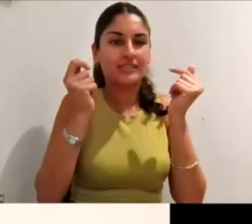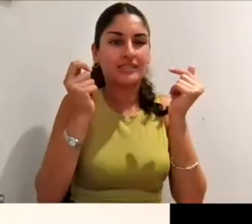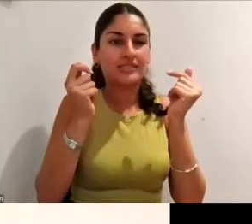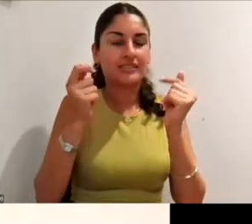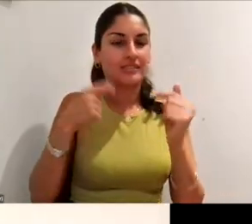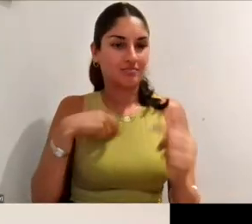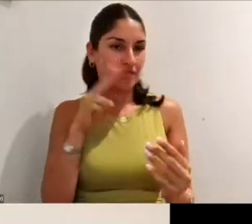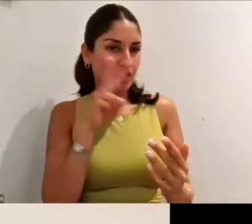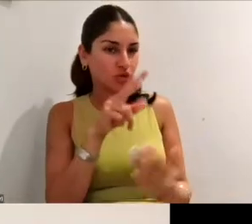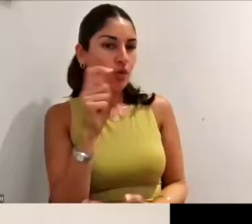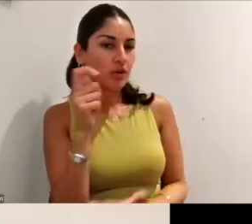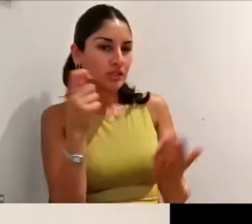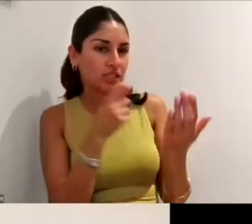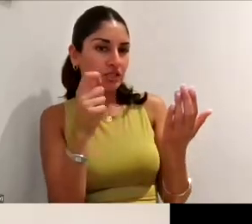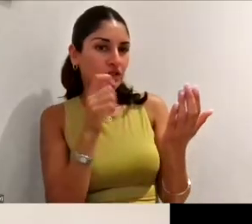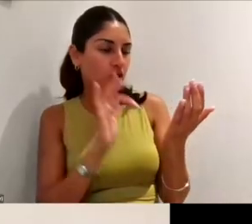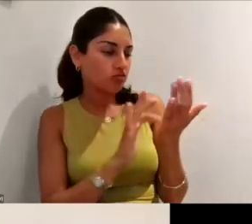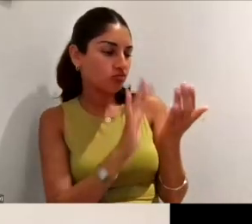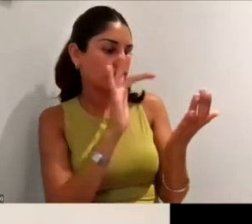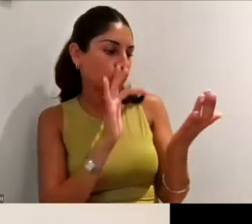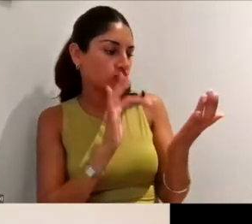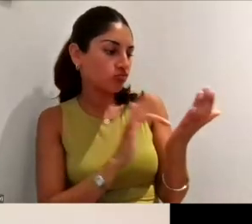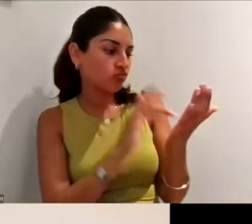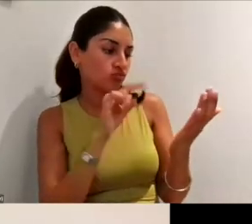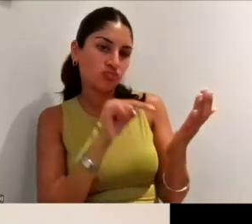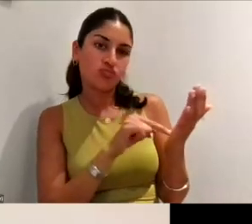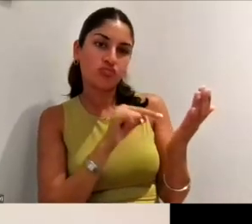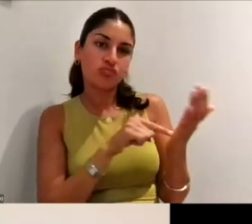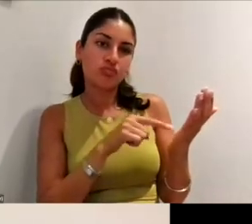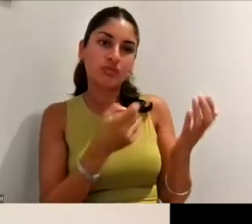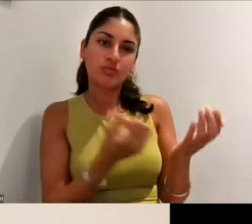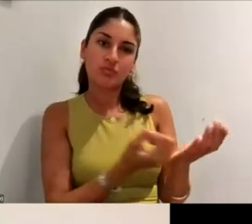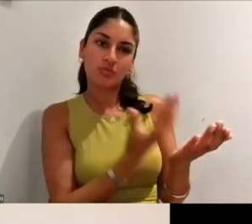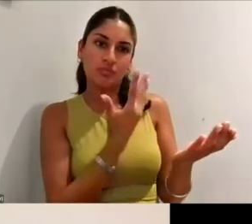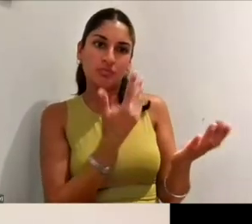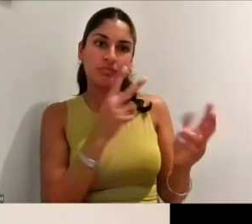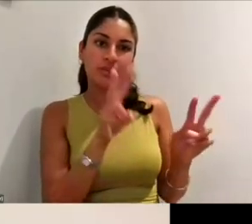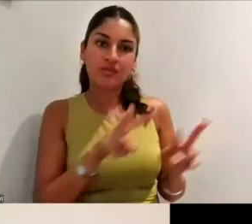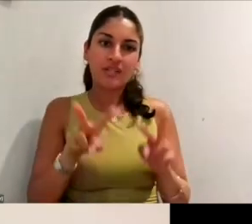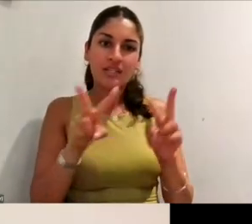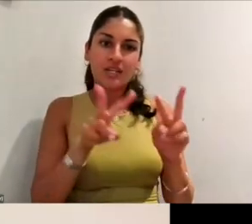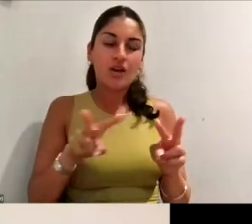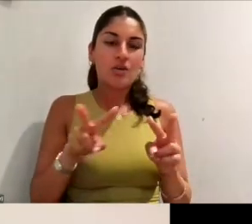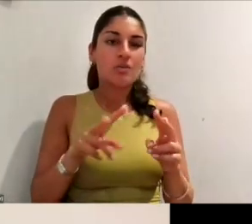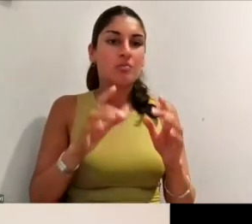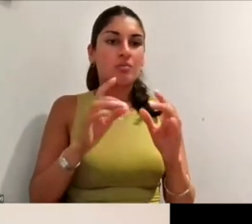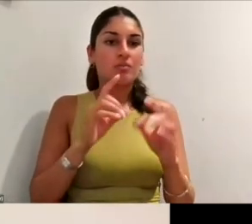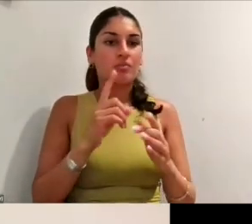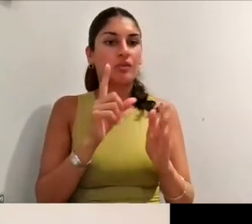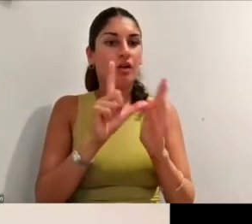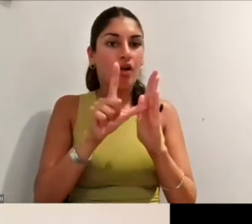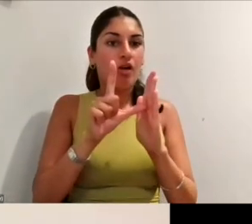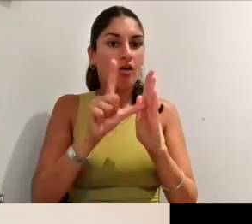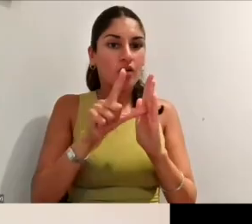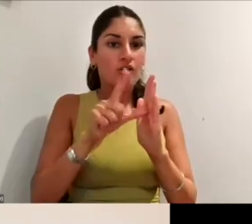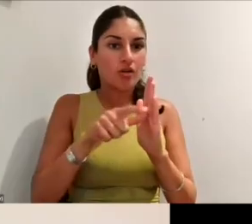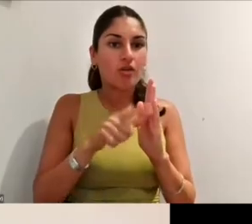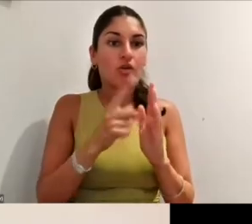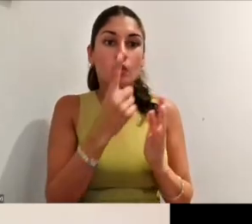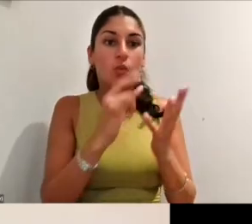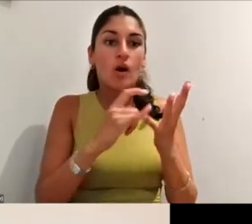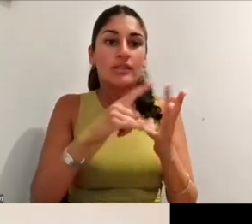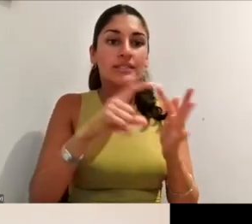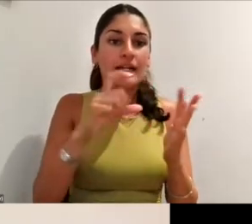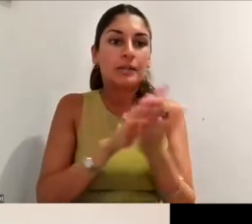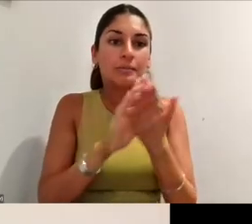it, that said time is measured with atomic clocks. Like we measure how long a specific atom takes to decay,